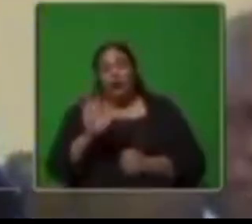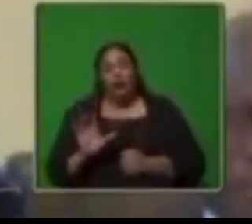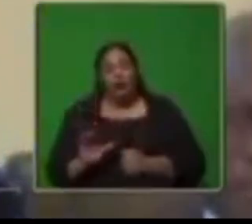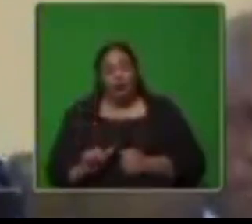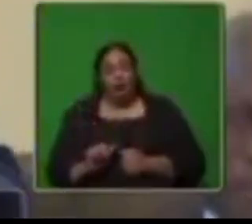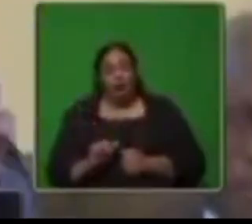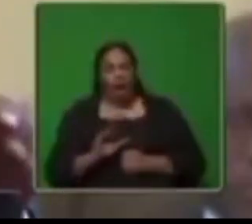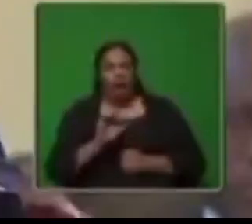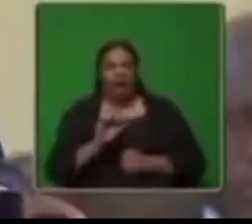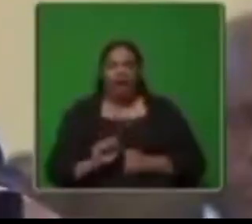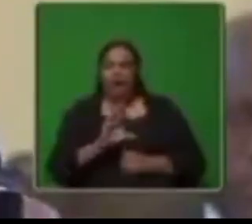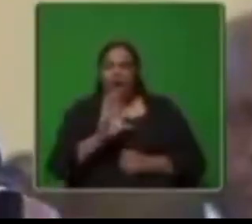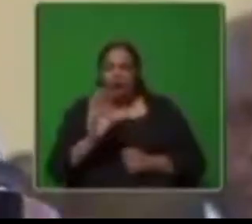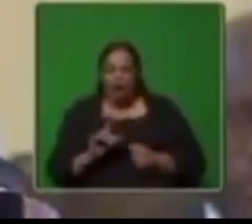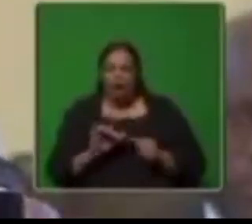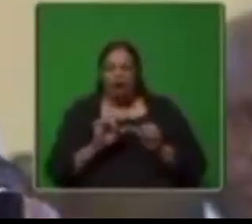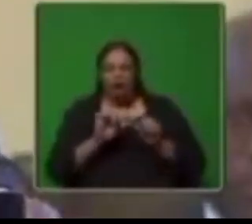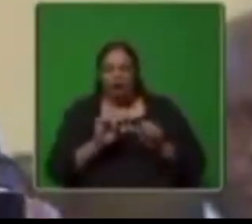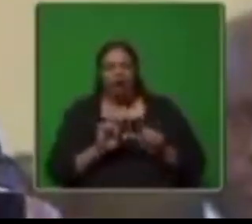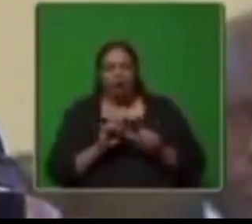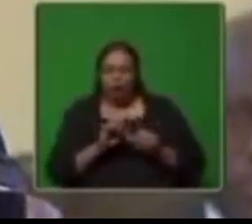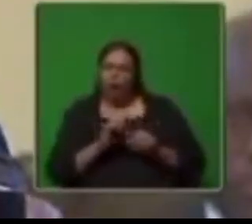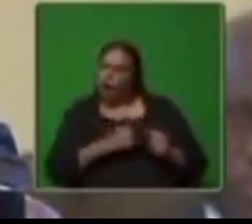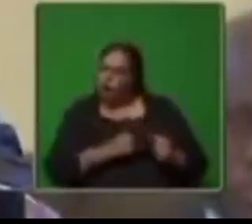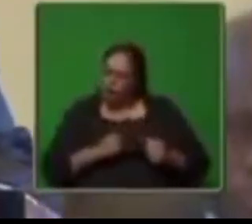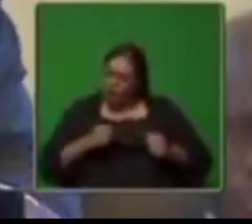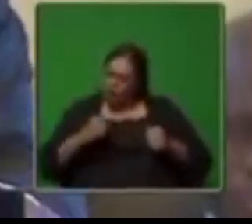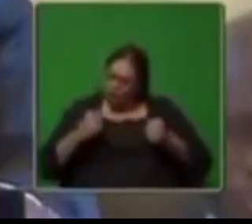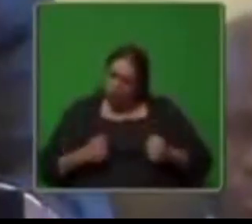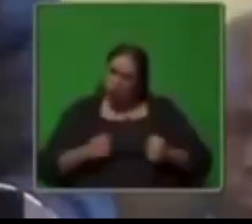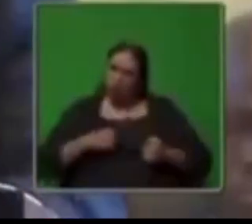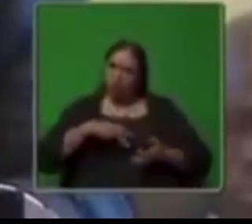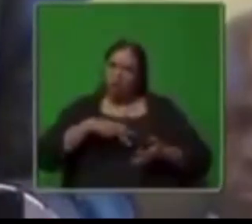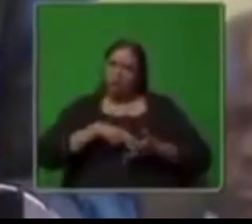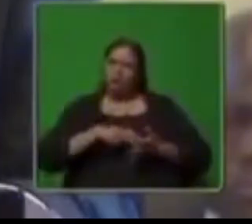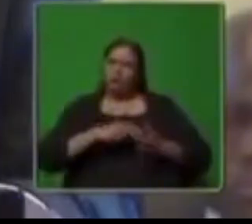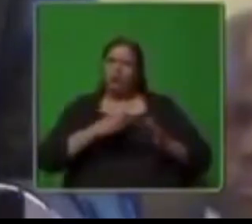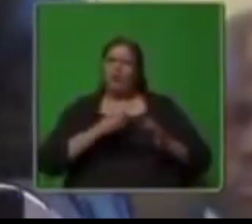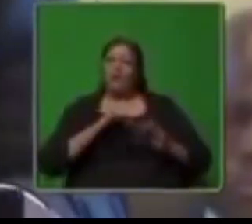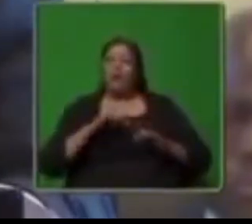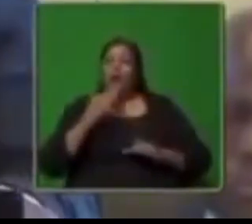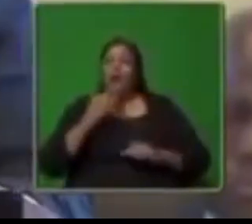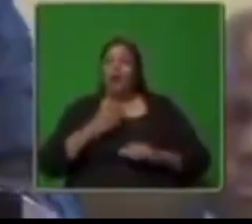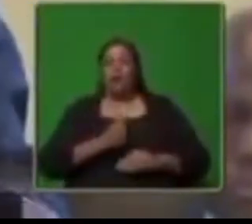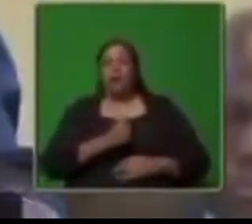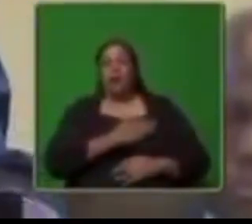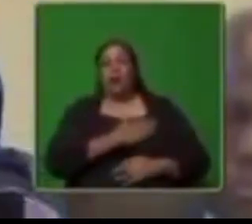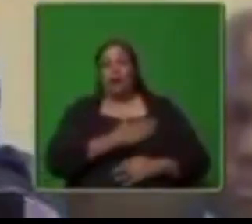continues to stand in solidarity with the people of Palestine,